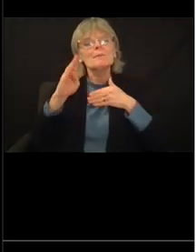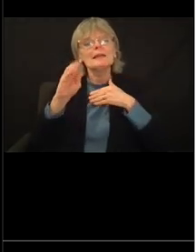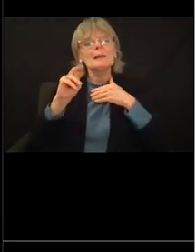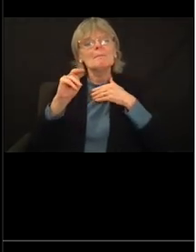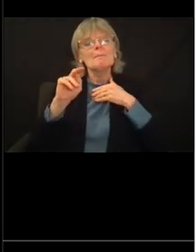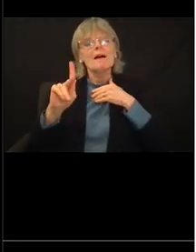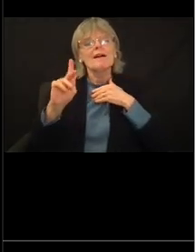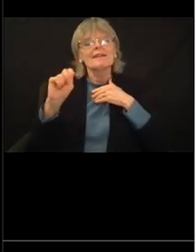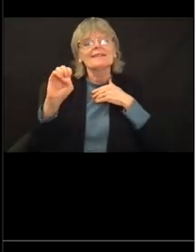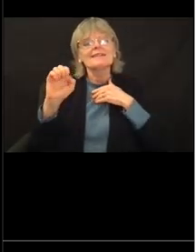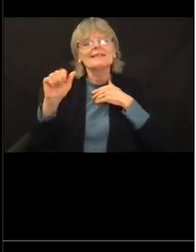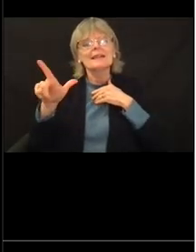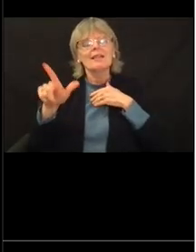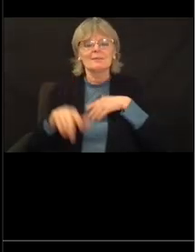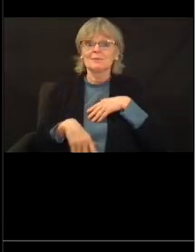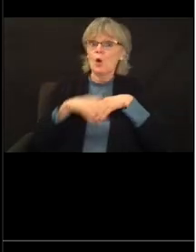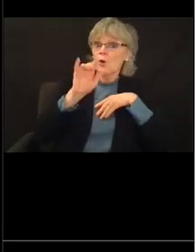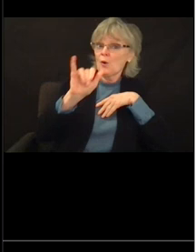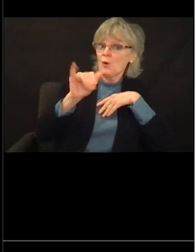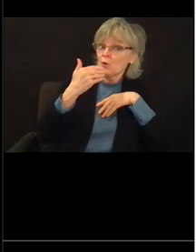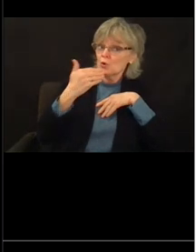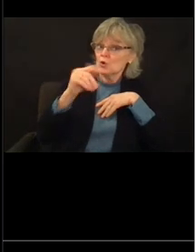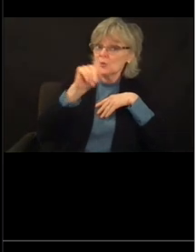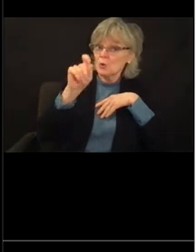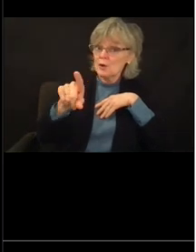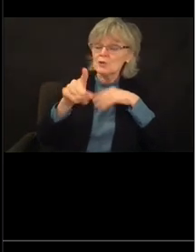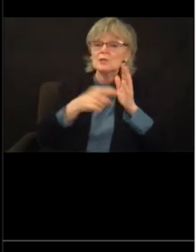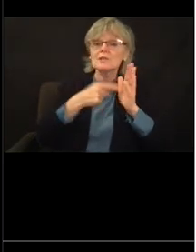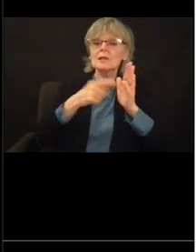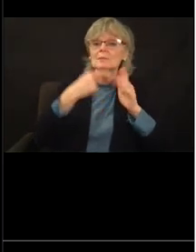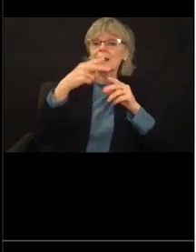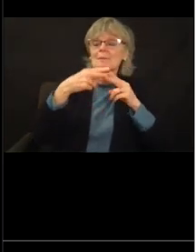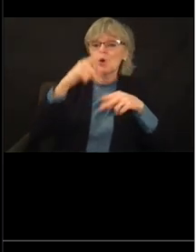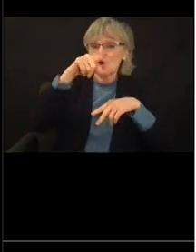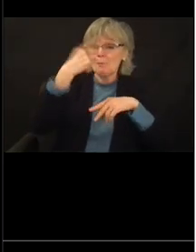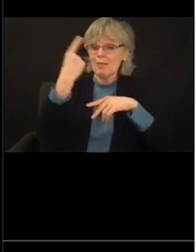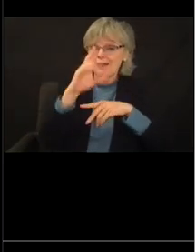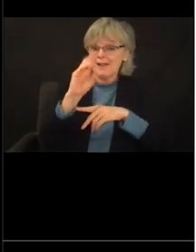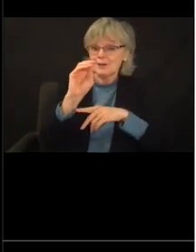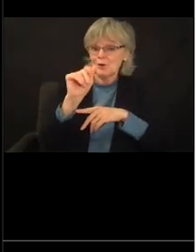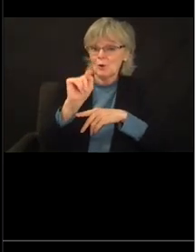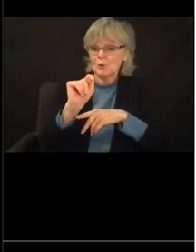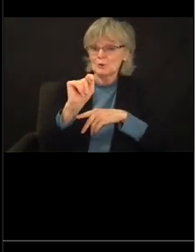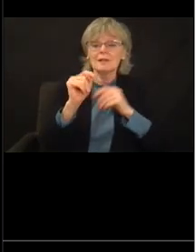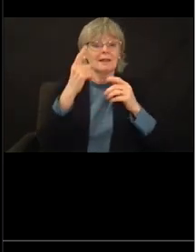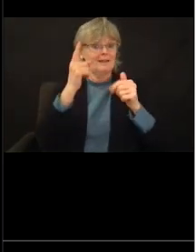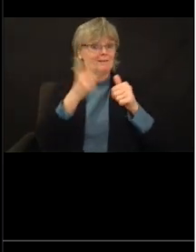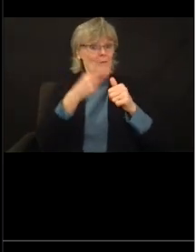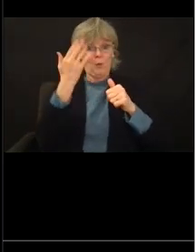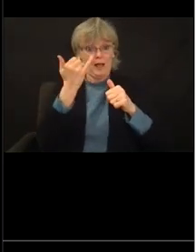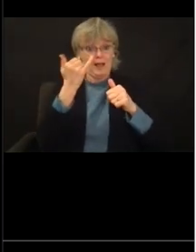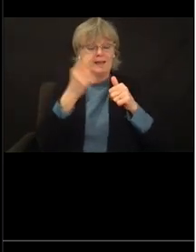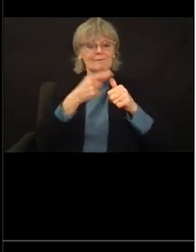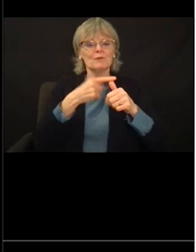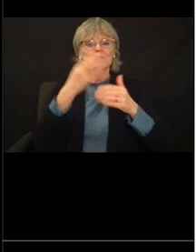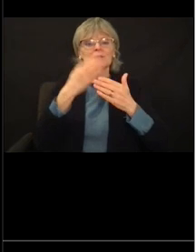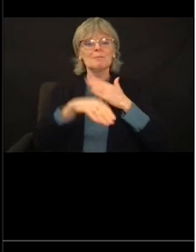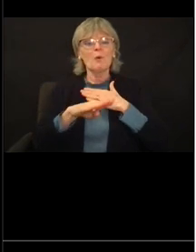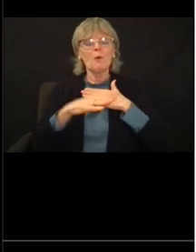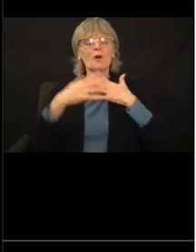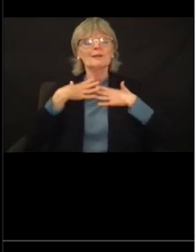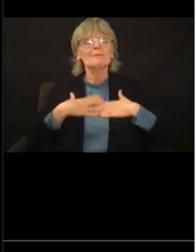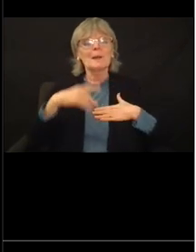Great question. Sometimes they're called black coats because, as you saw in that picture, when they're first born, they're covered in black